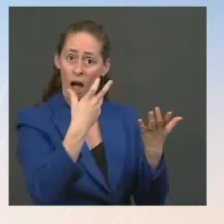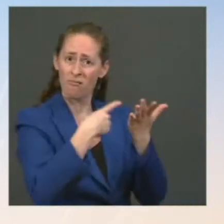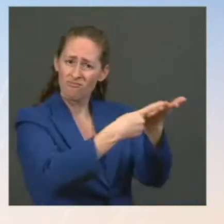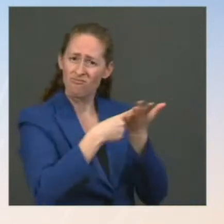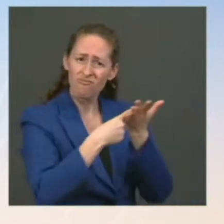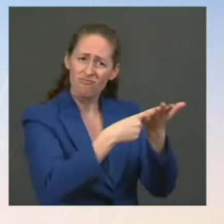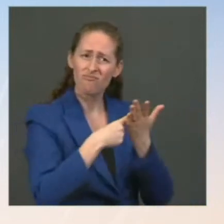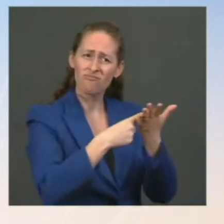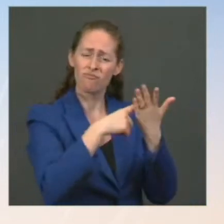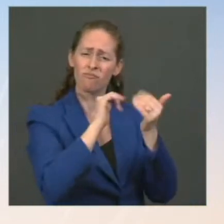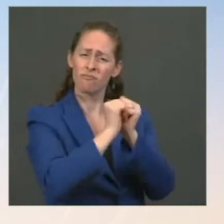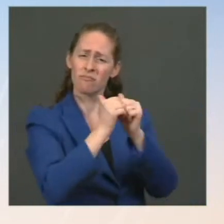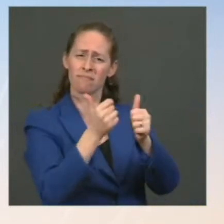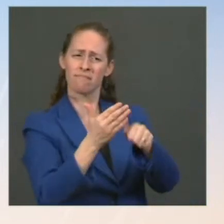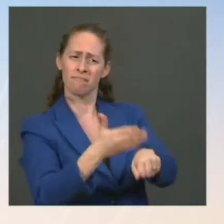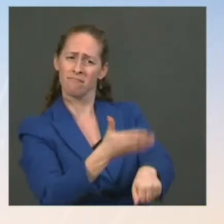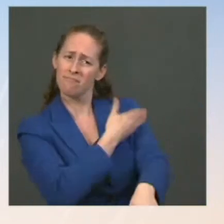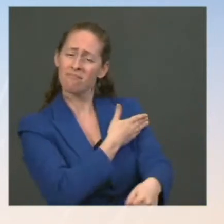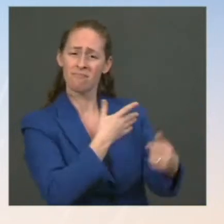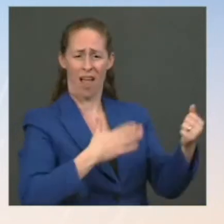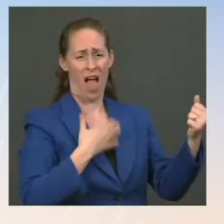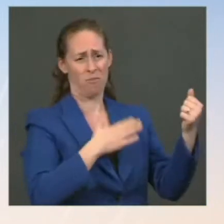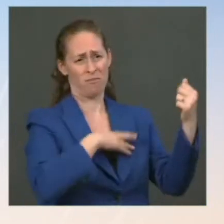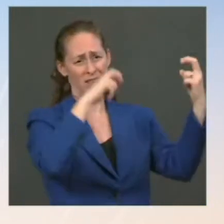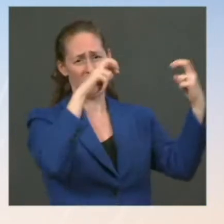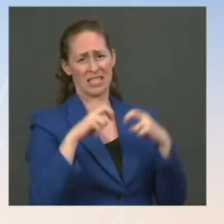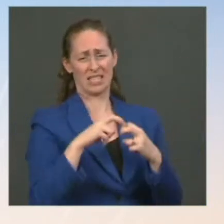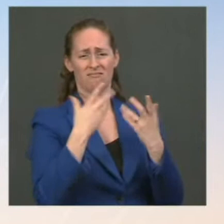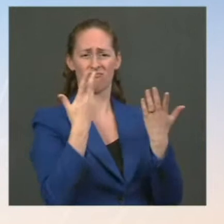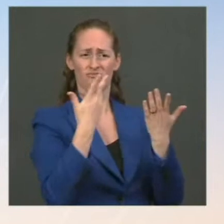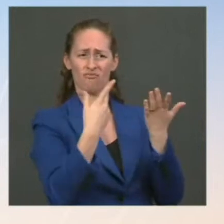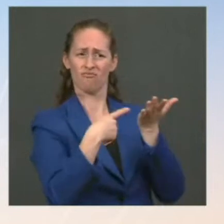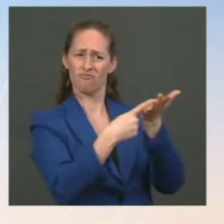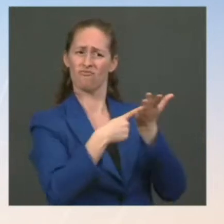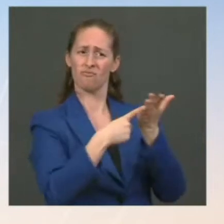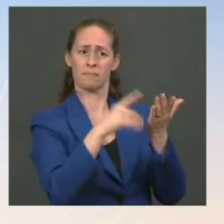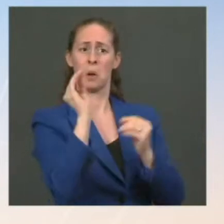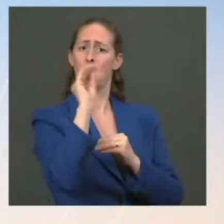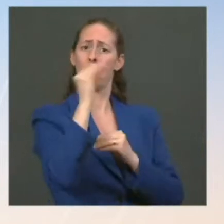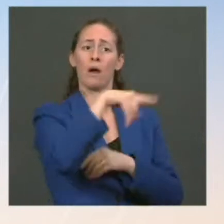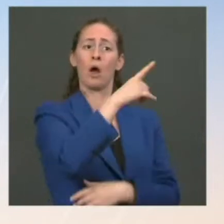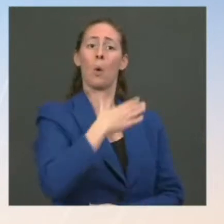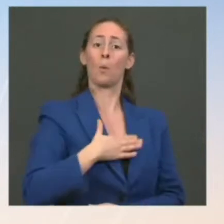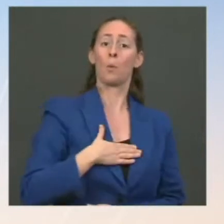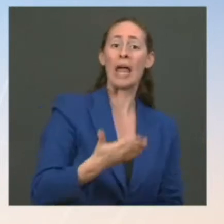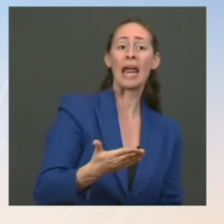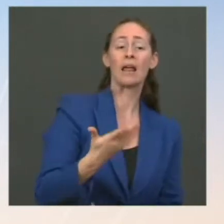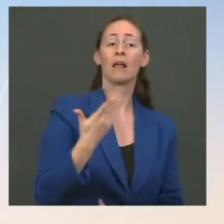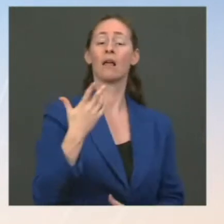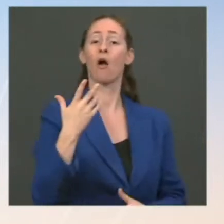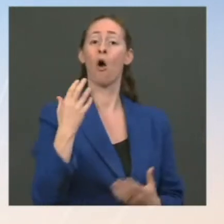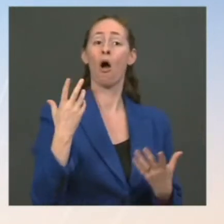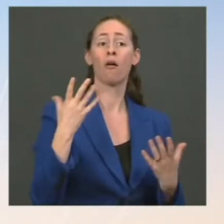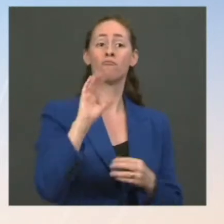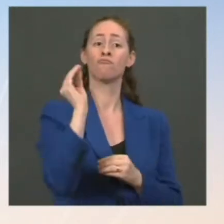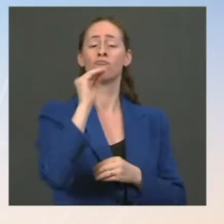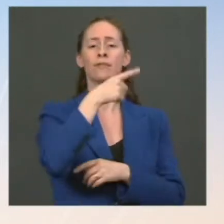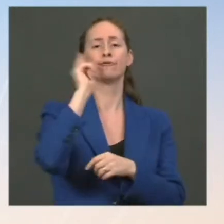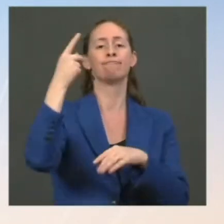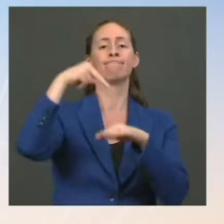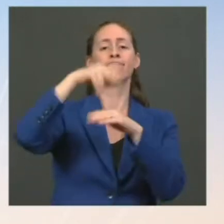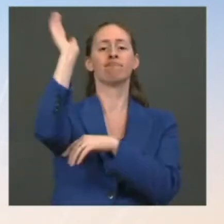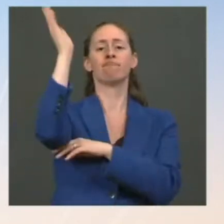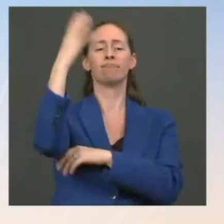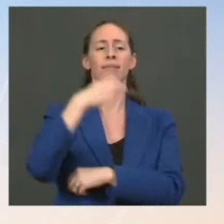immigration reform, we're happy to have that conversation. We haven't seen any willingness or appetite to do that. All we've seen is speeches and talking points